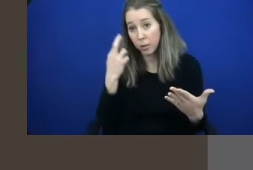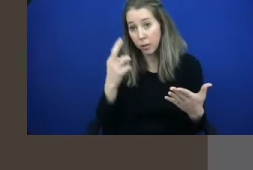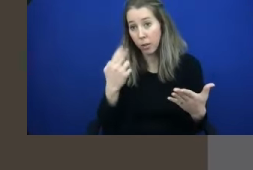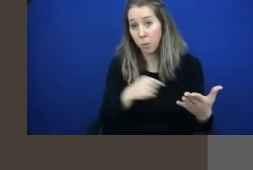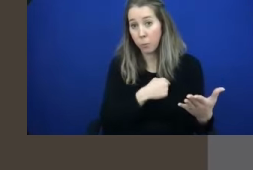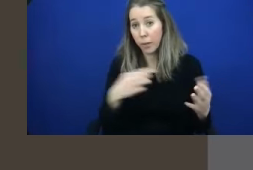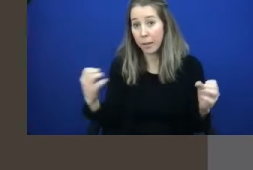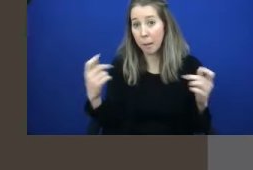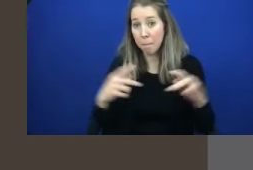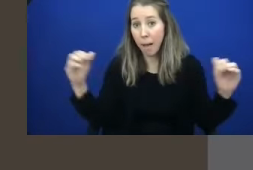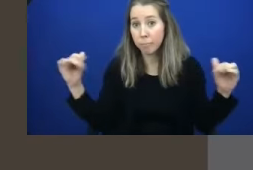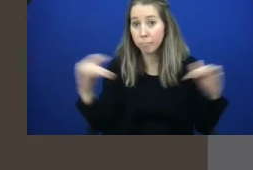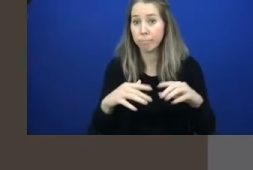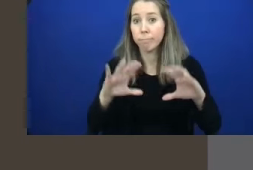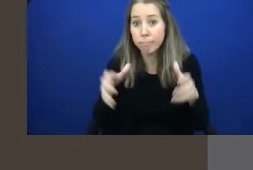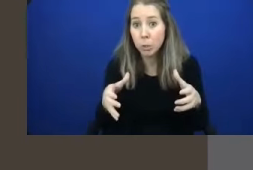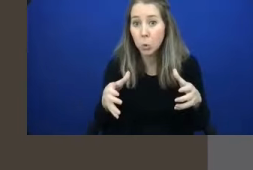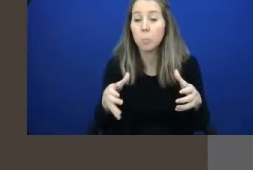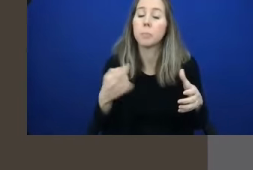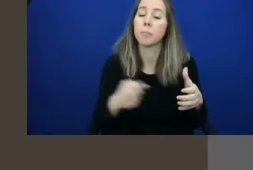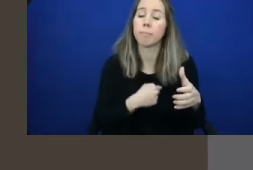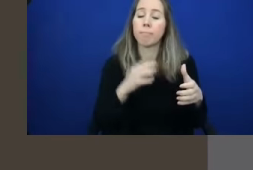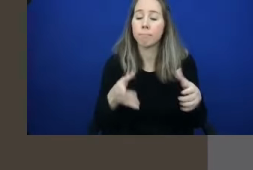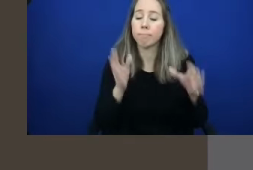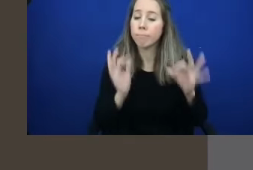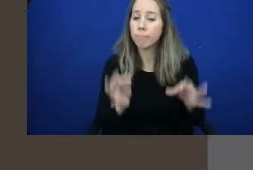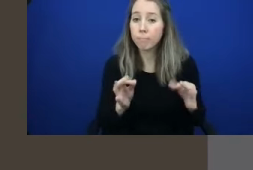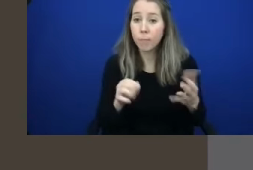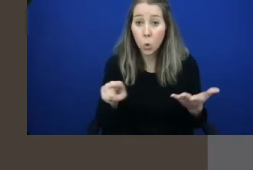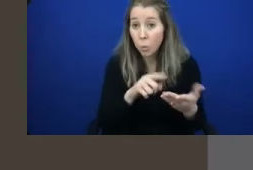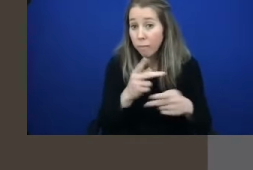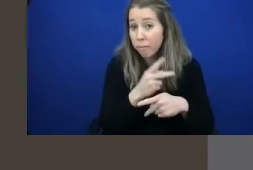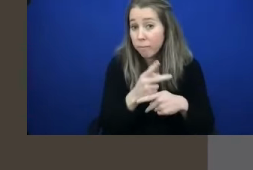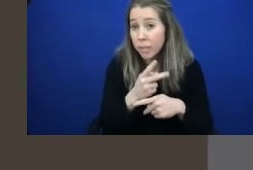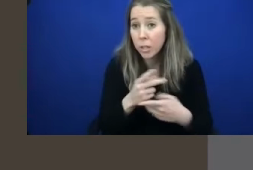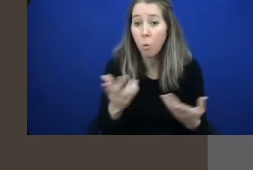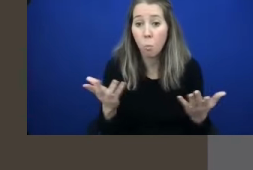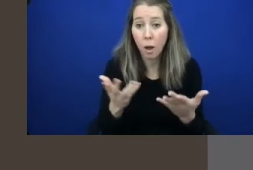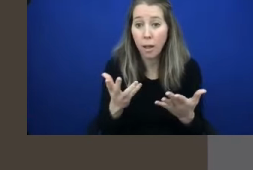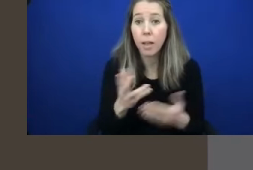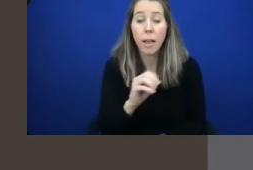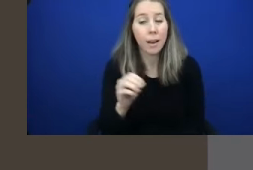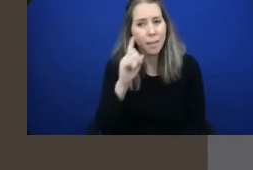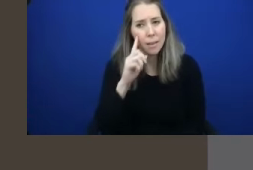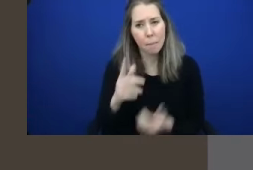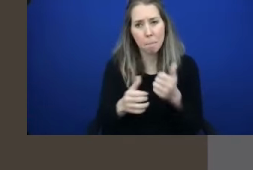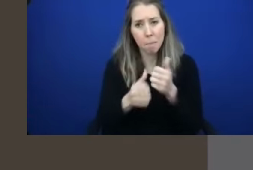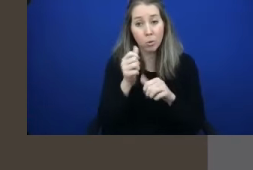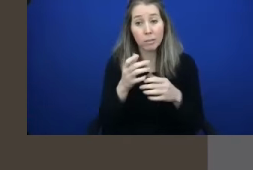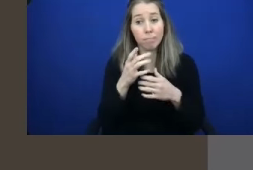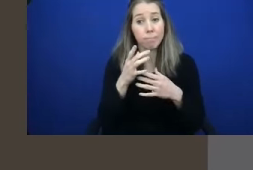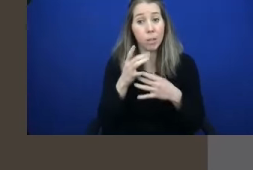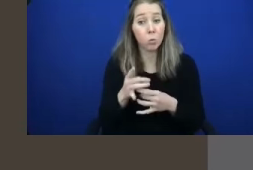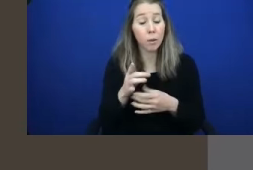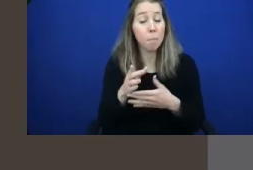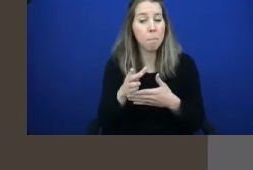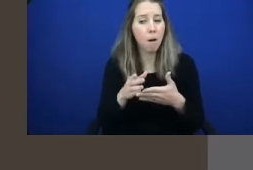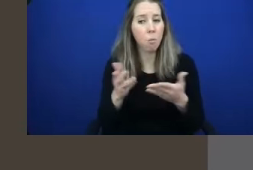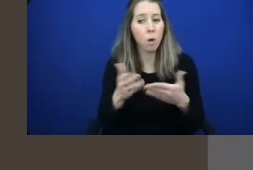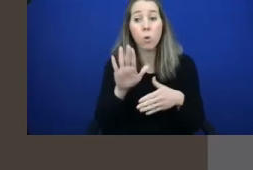come back as a group, we're going to determine what you found. And I think the most interesting part is going to be hearing